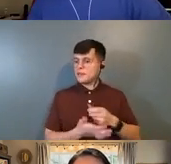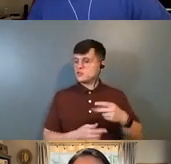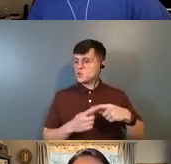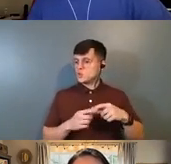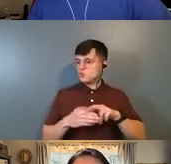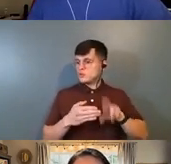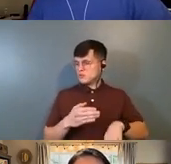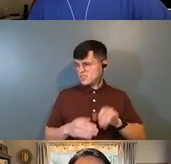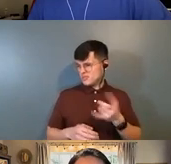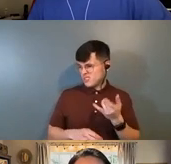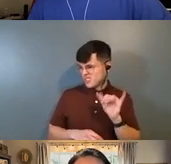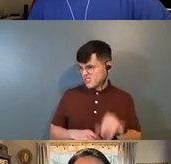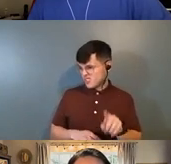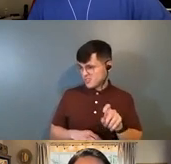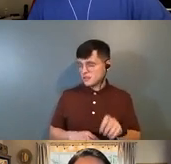that.